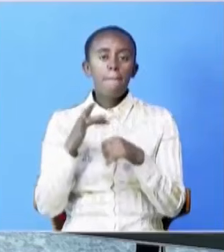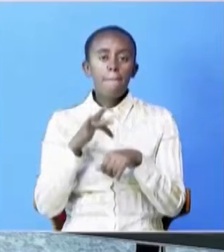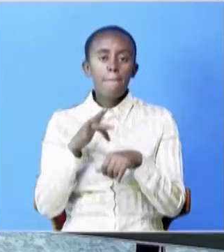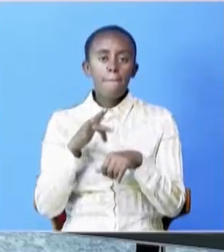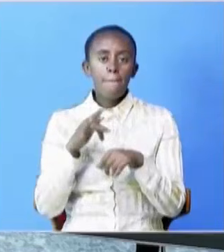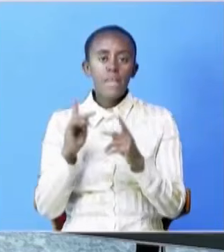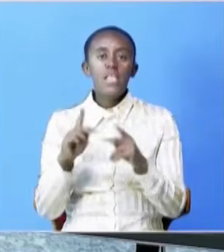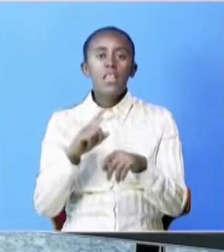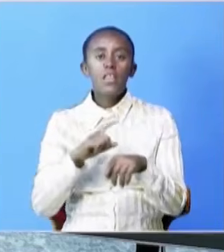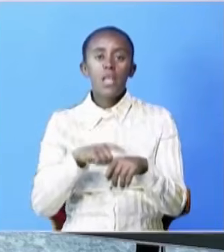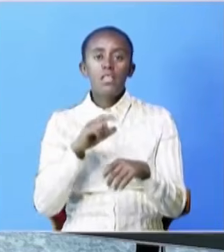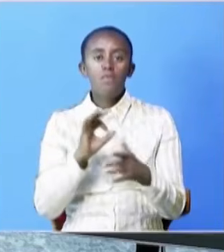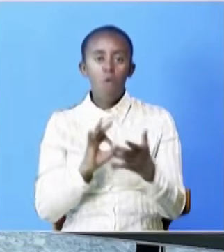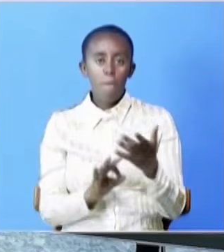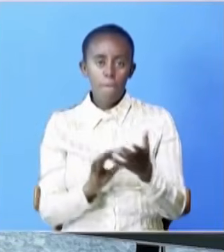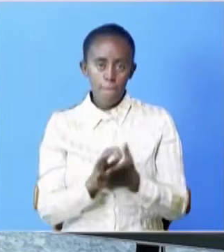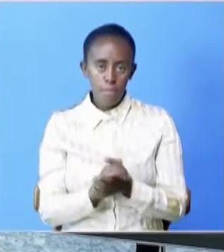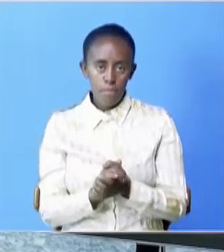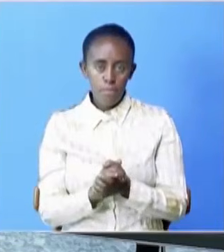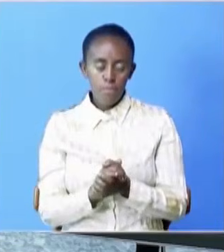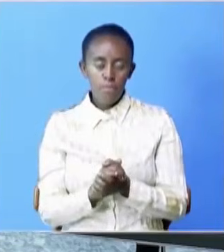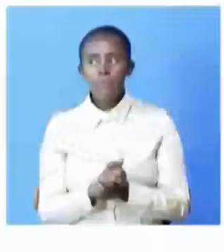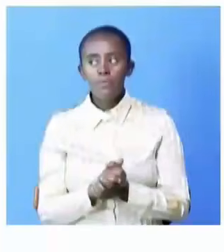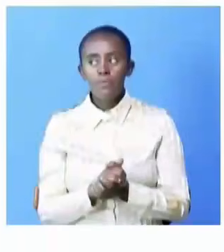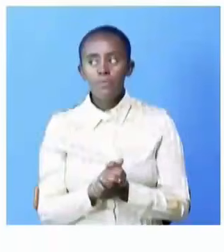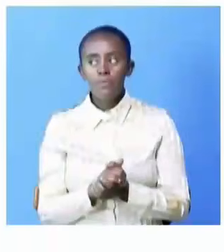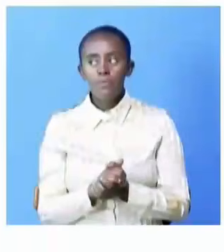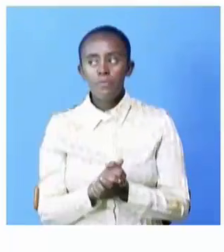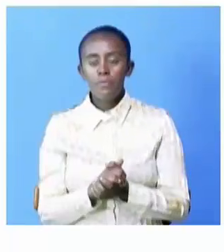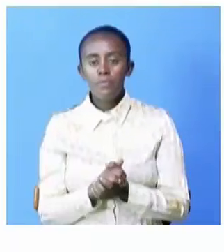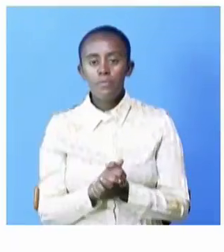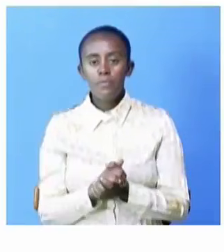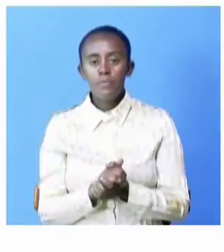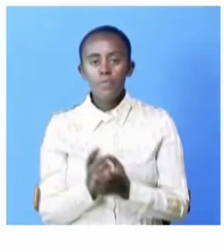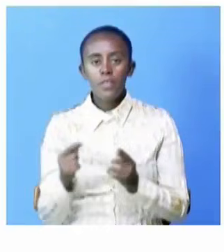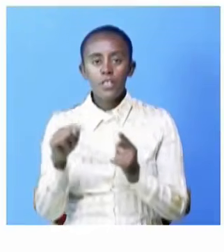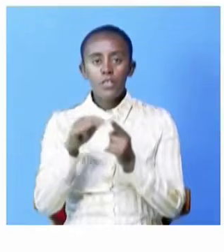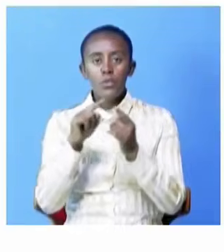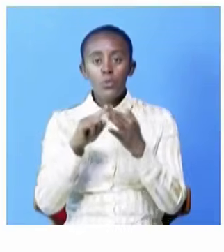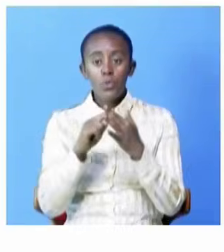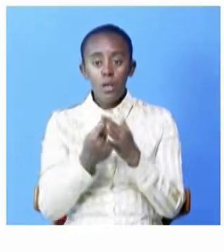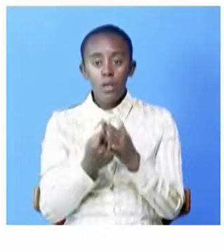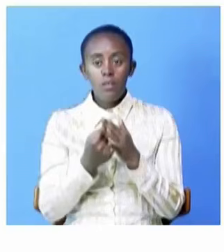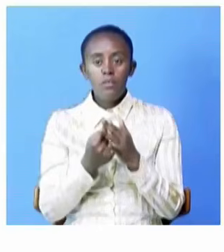form. Another example. To start